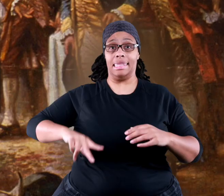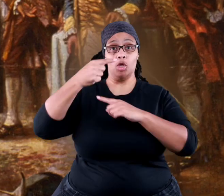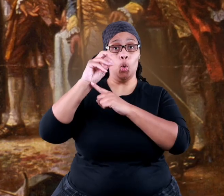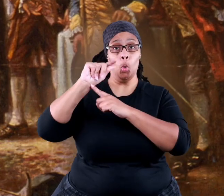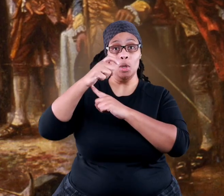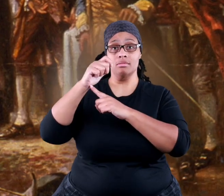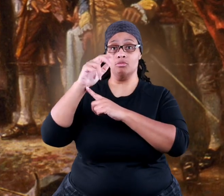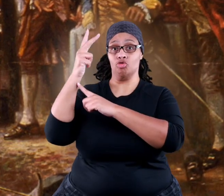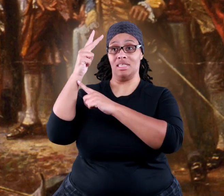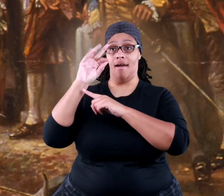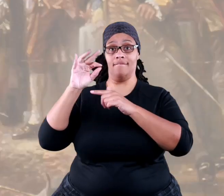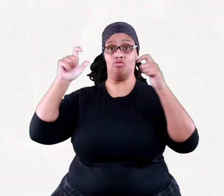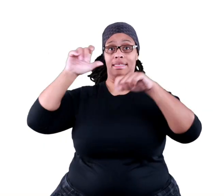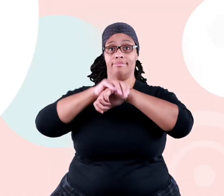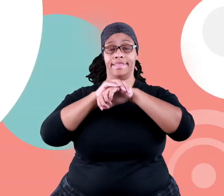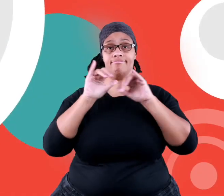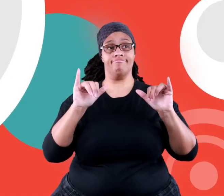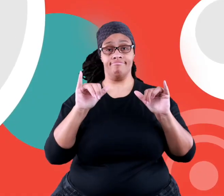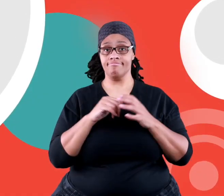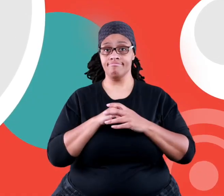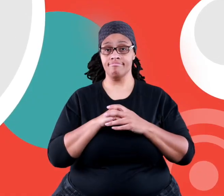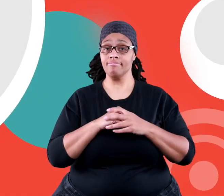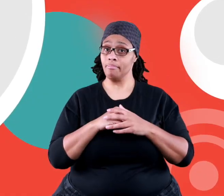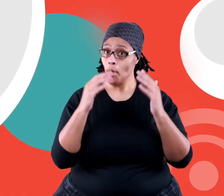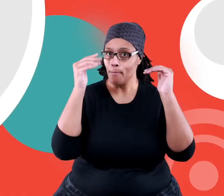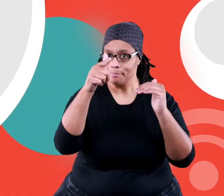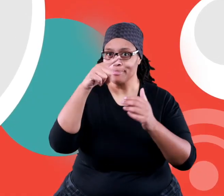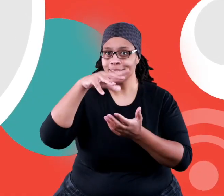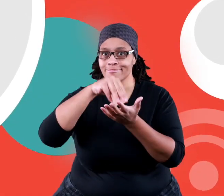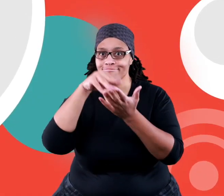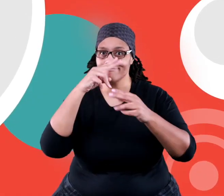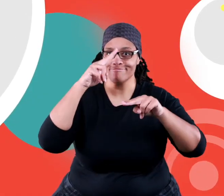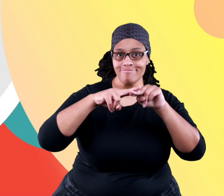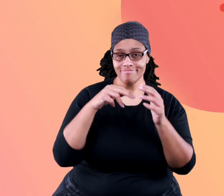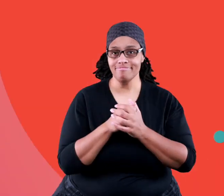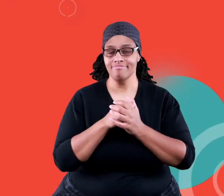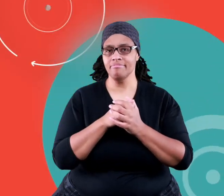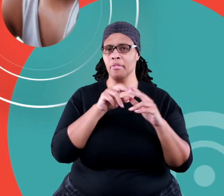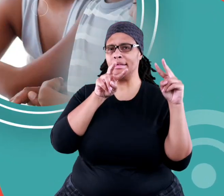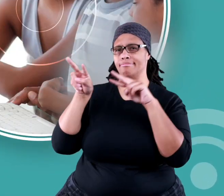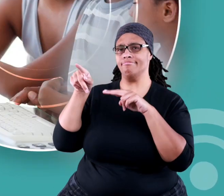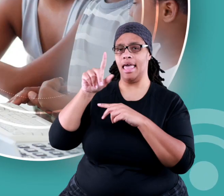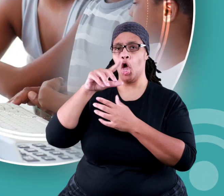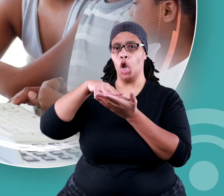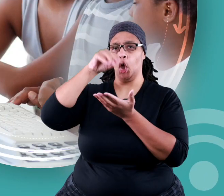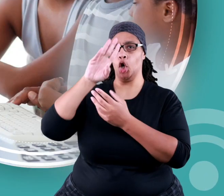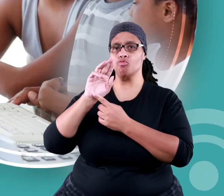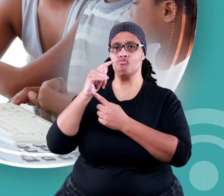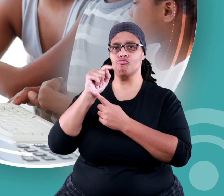King George III of Great Britain. Hope you had fun learning with us. visit us at